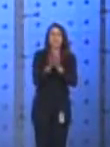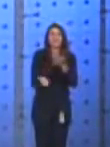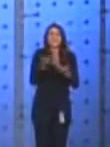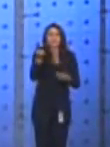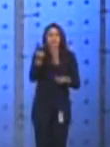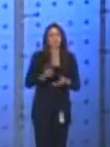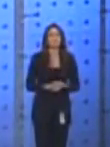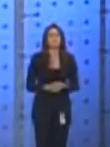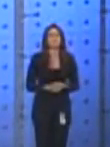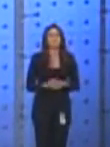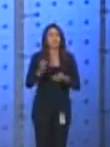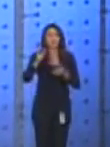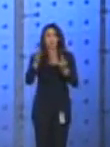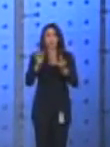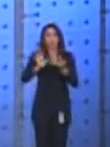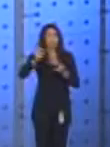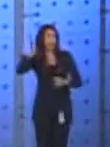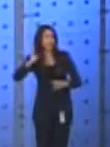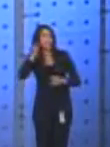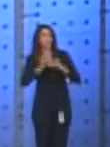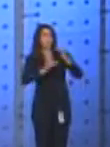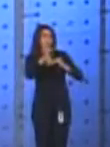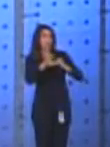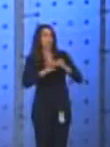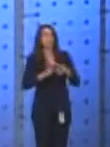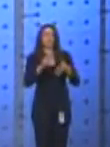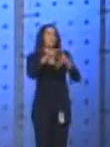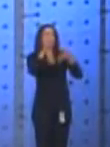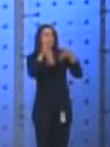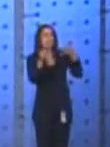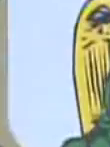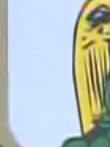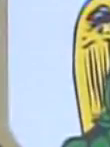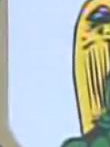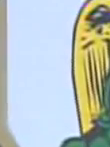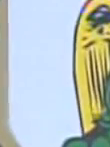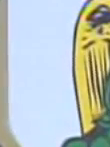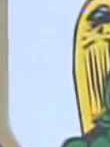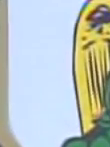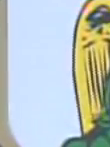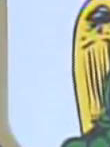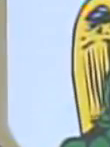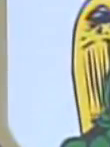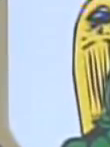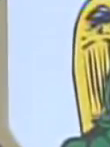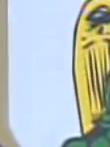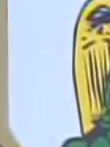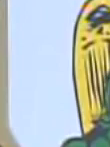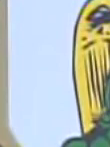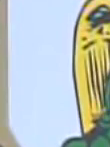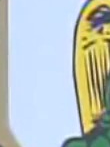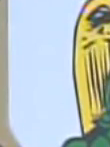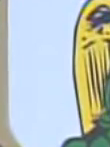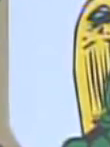Today, and especially in the past, if you wanted to build in our city, you have to run a gauntlet of city approvals, and you have to do them one after another. That's